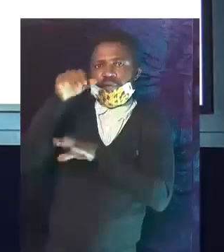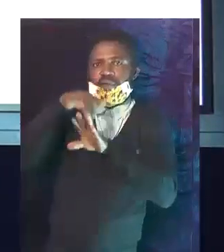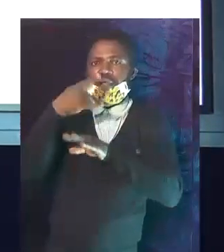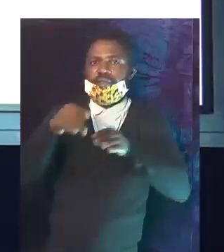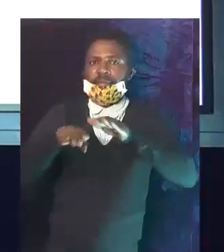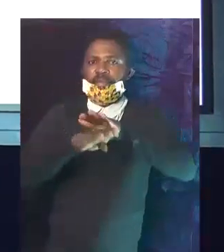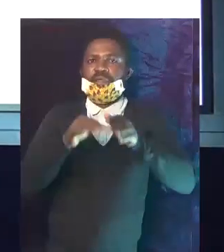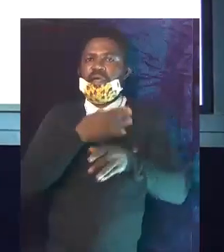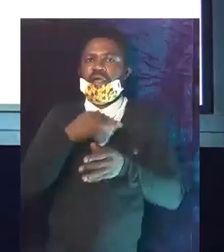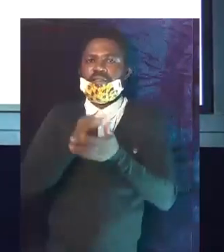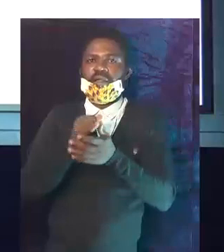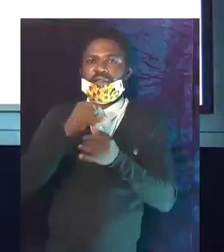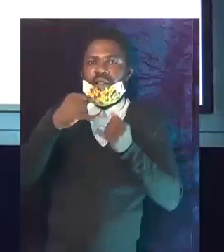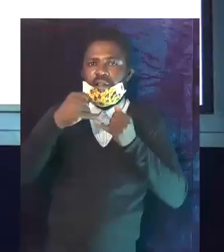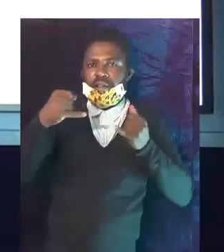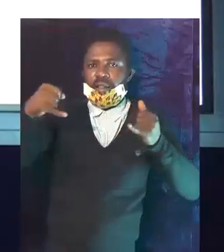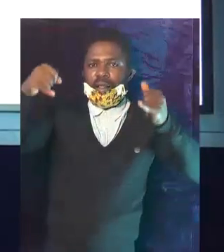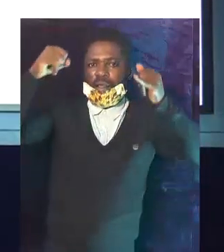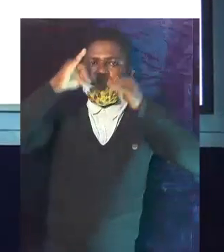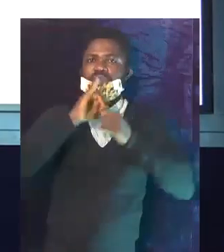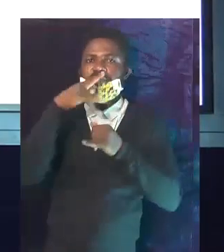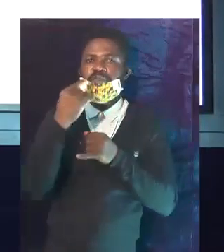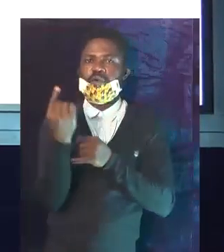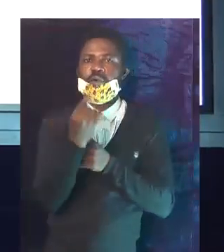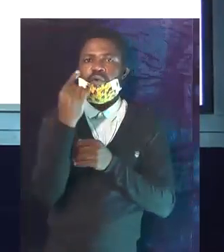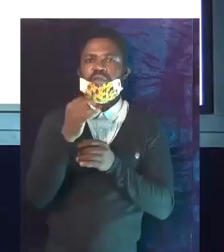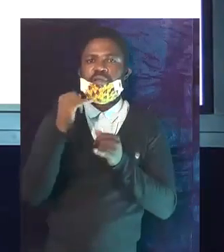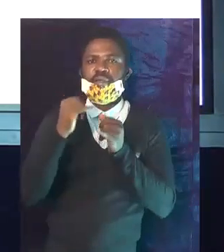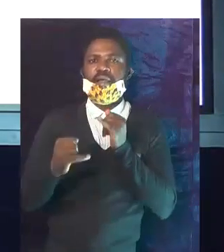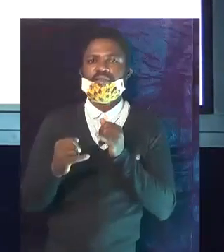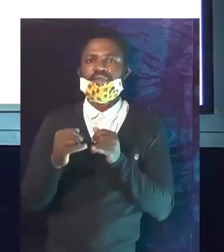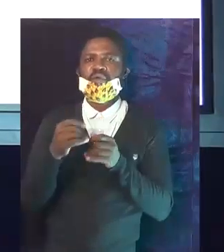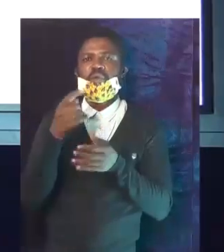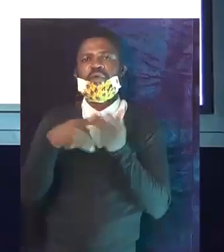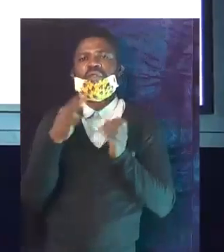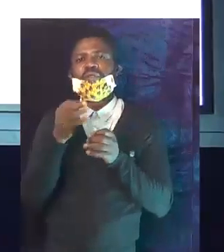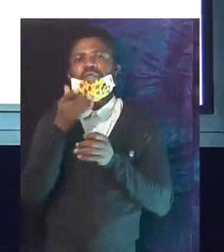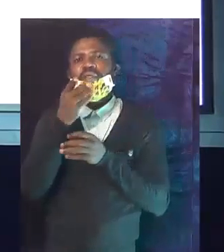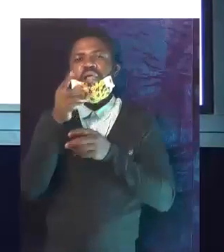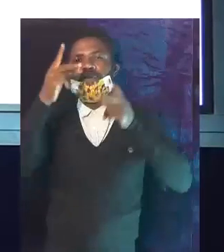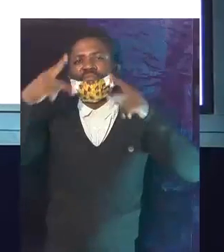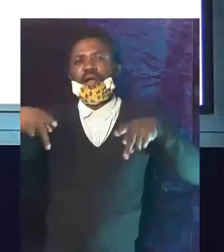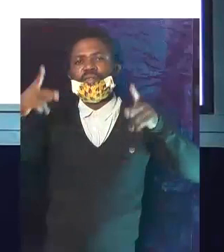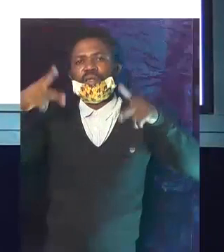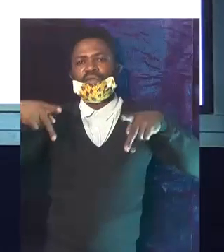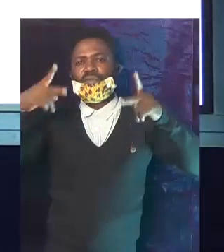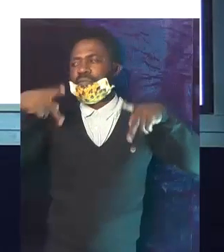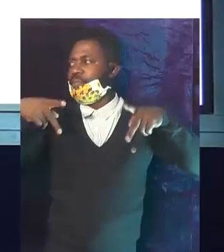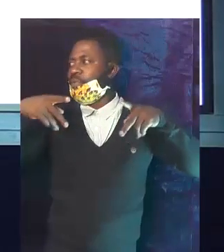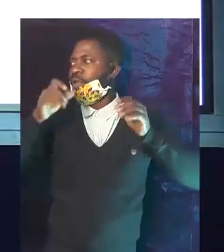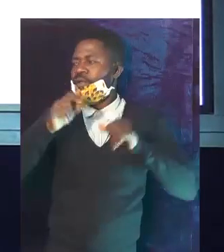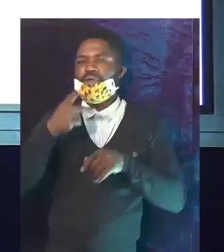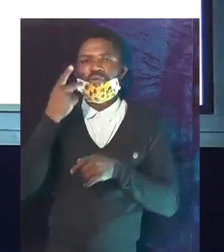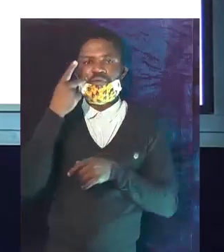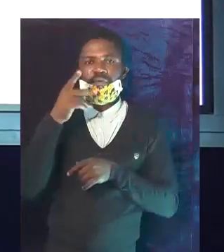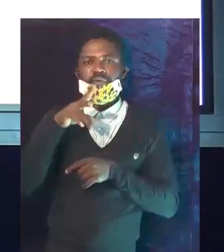that line is the only edge. Does it have any vertex? Look at it by yourself. Can you find